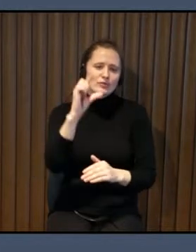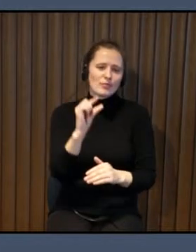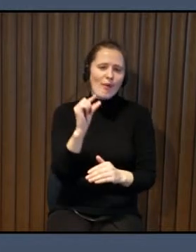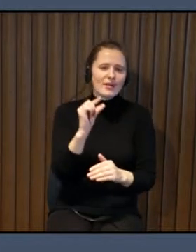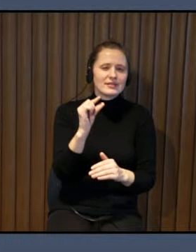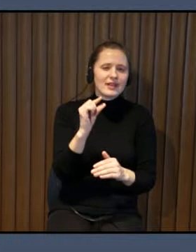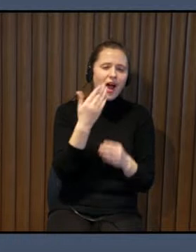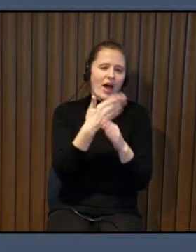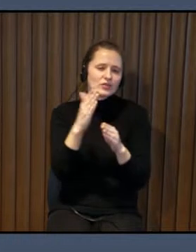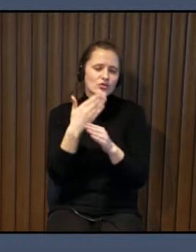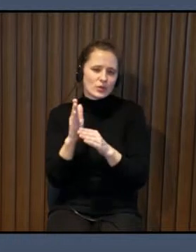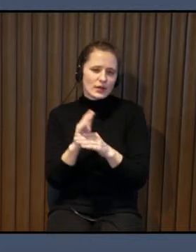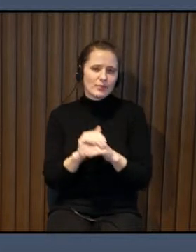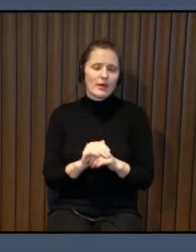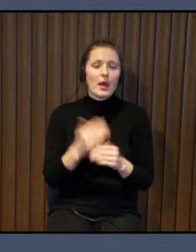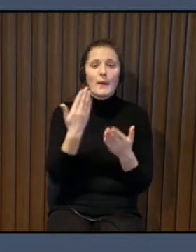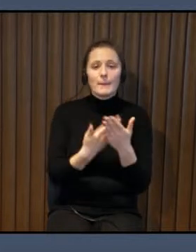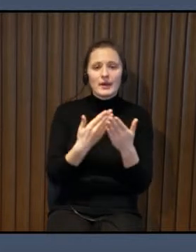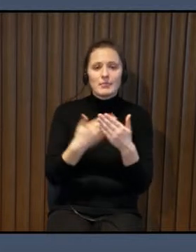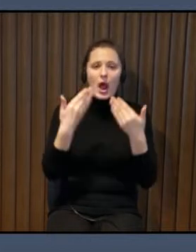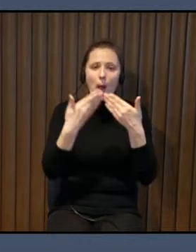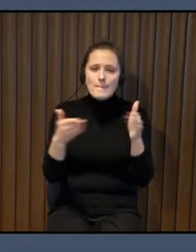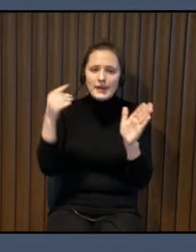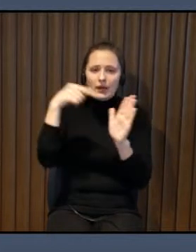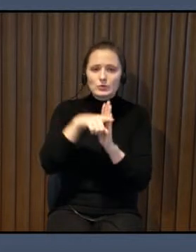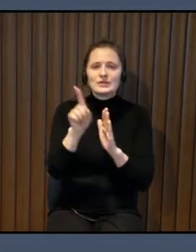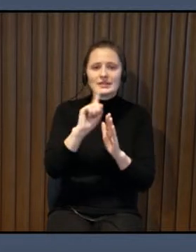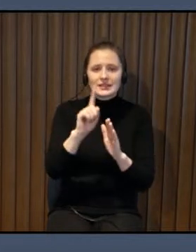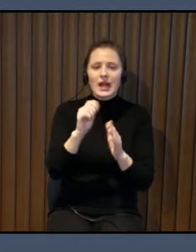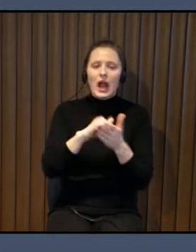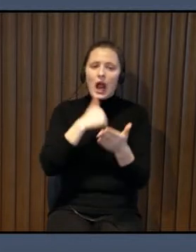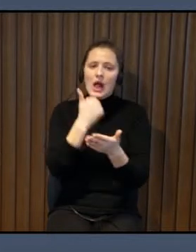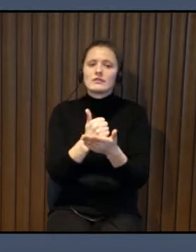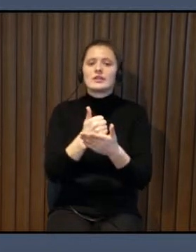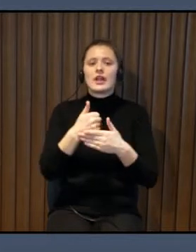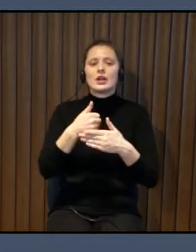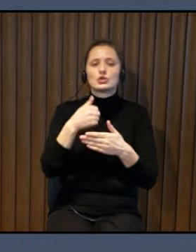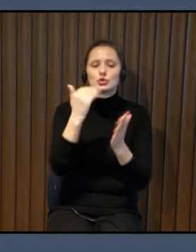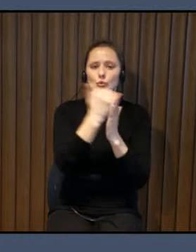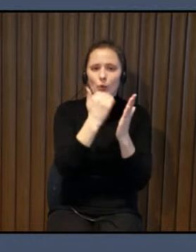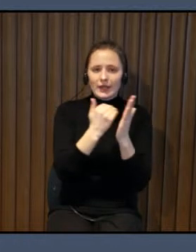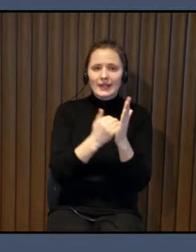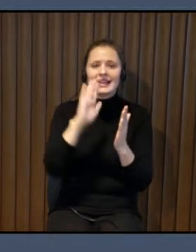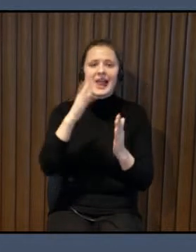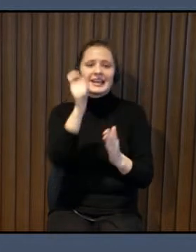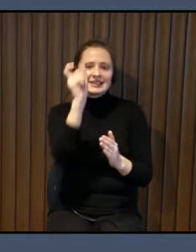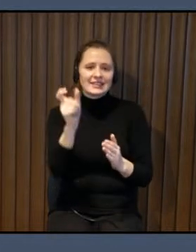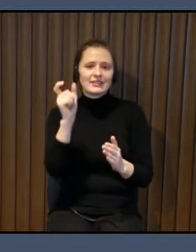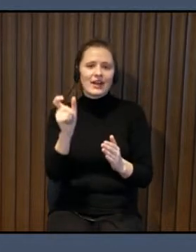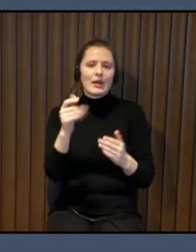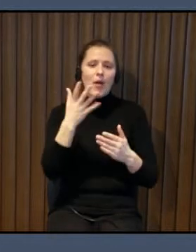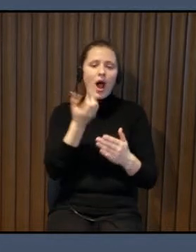wise application as well as accessibility. They have some differences.